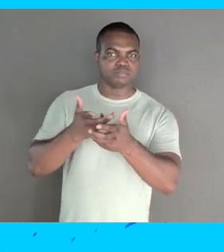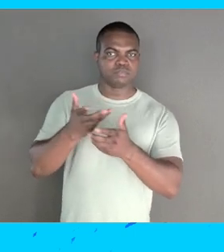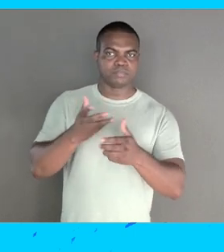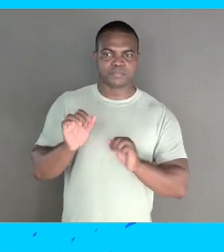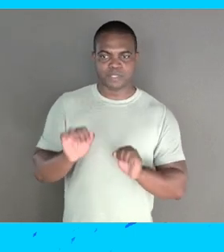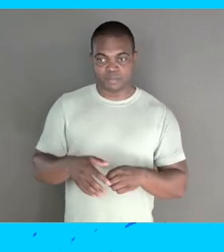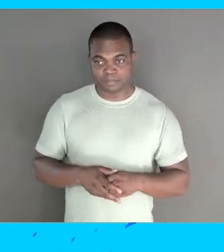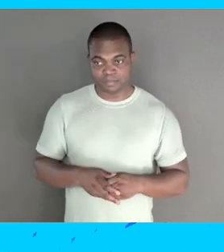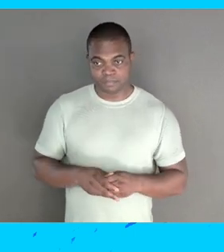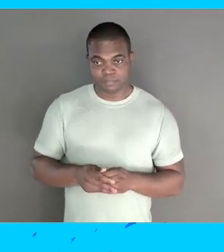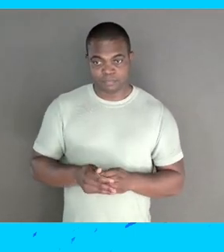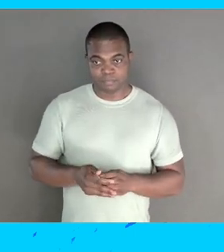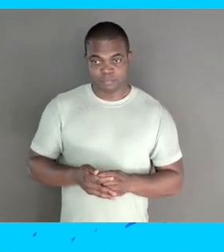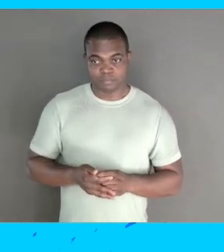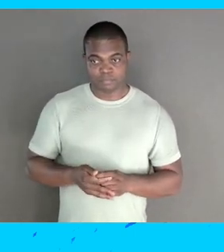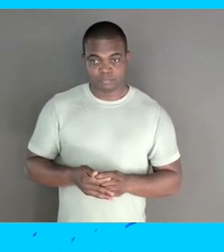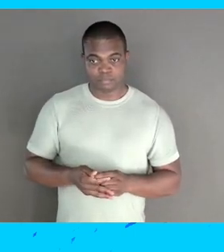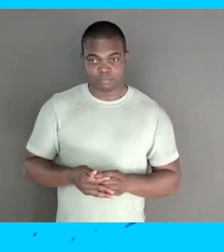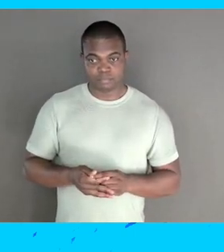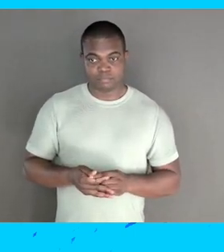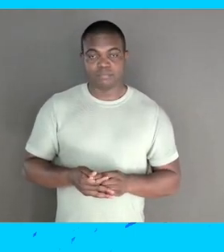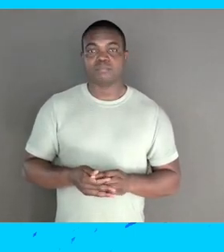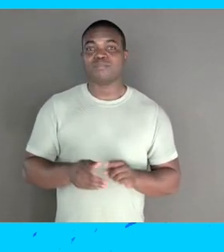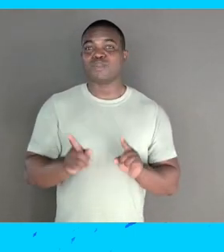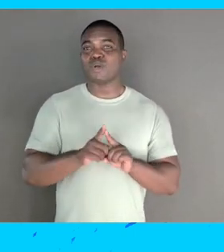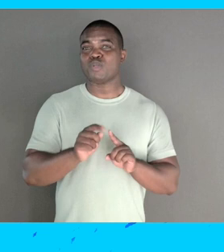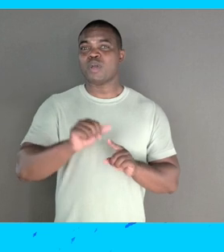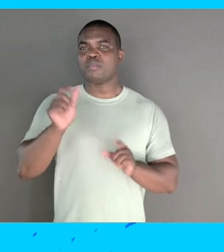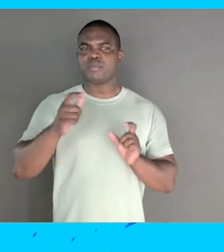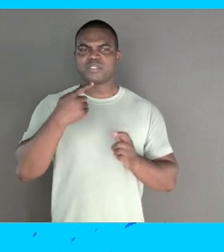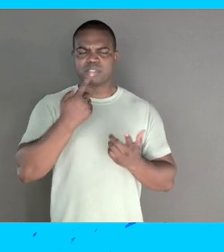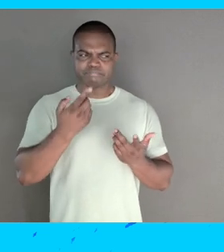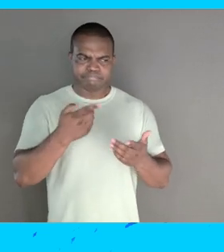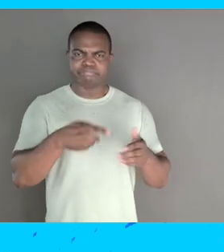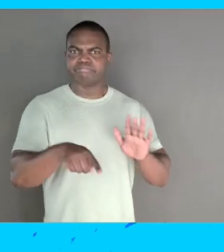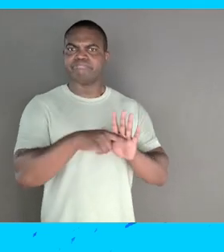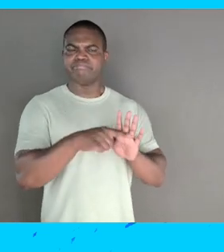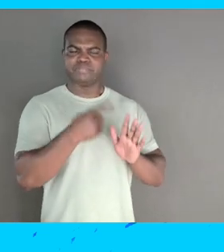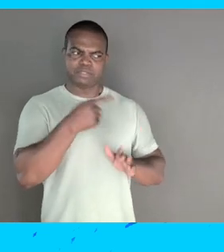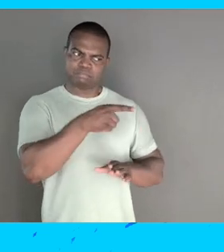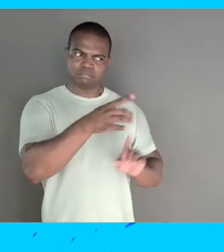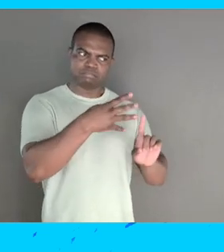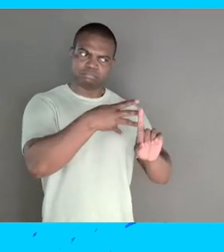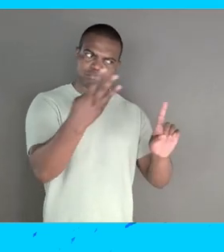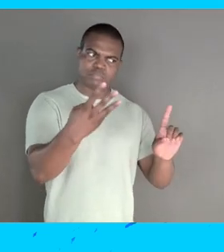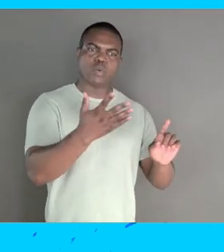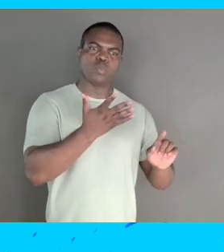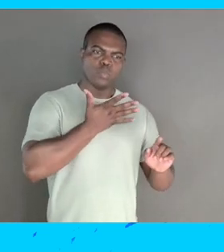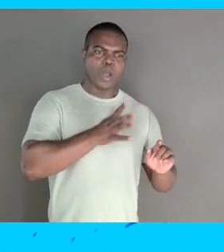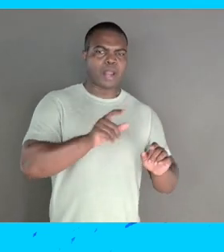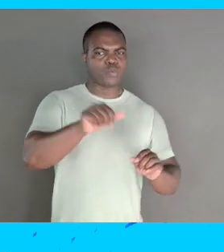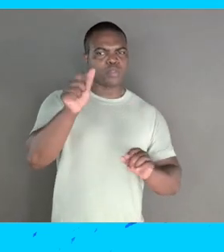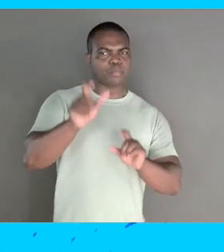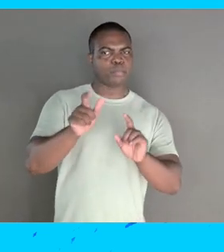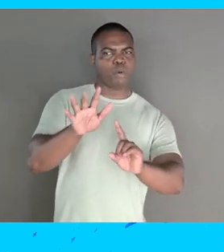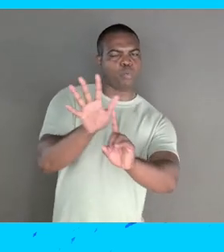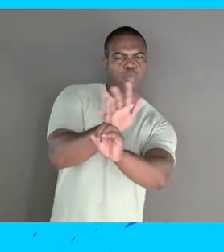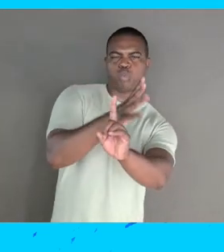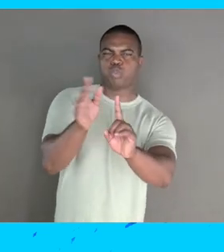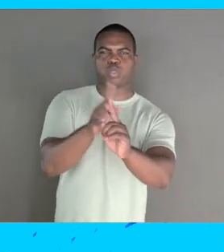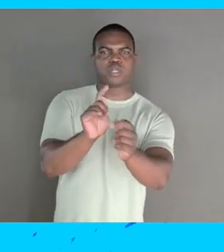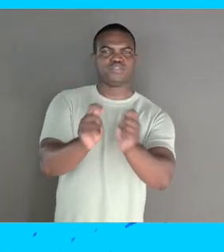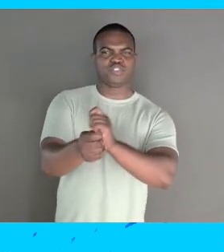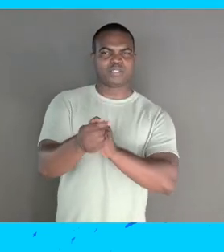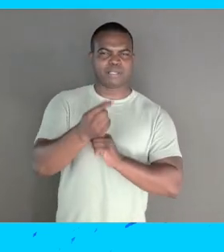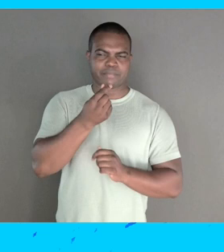turn other people gay, which is again very absurd. So by really using social media as a tool for